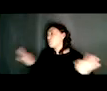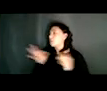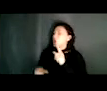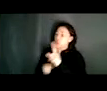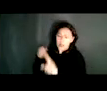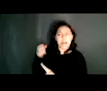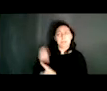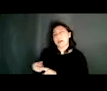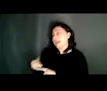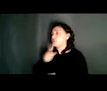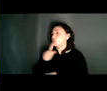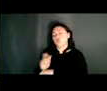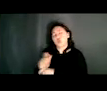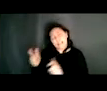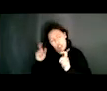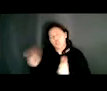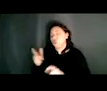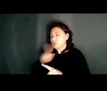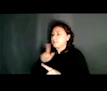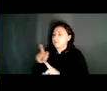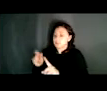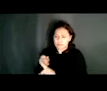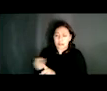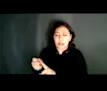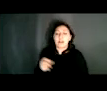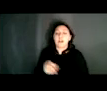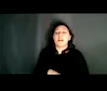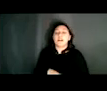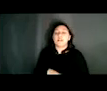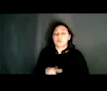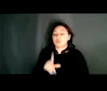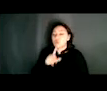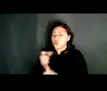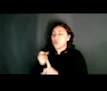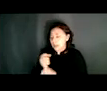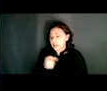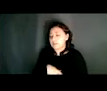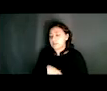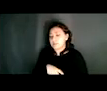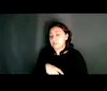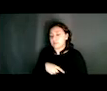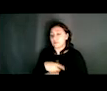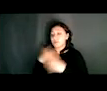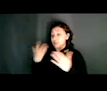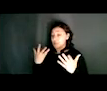our Public Health Award winners, and I look forward to continuing to work with all of you to further our mission.